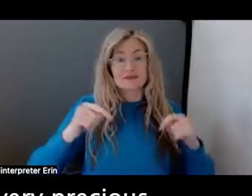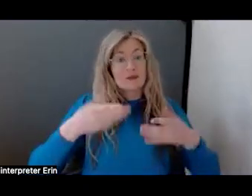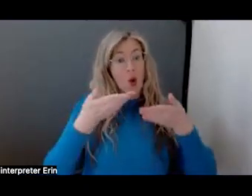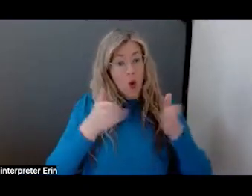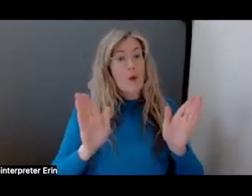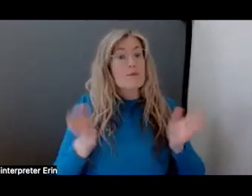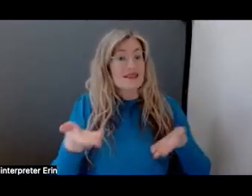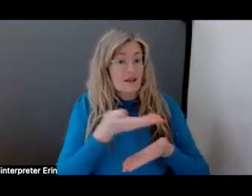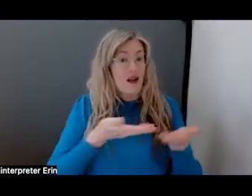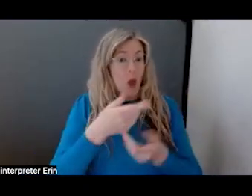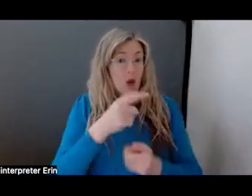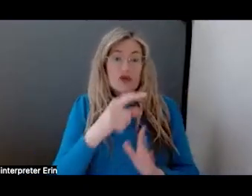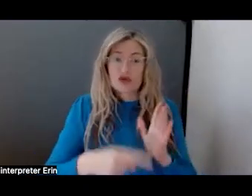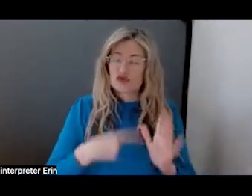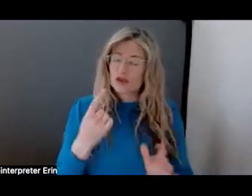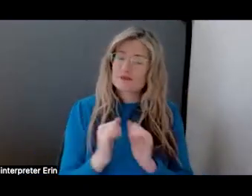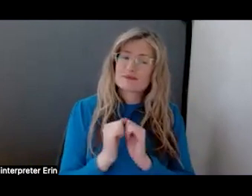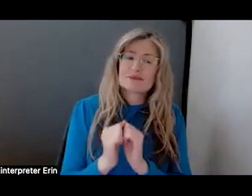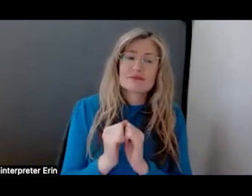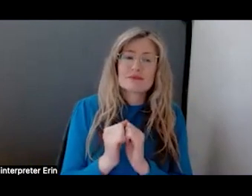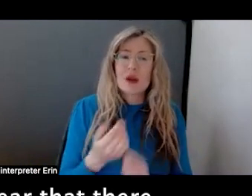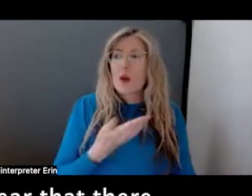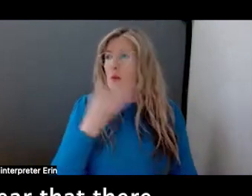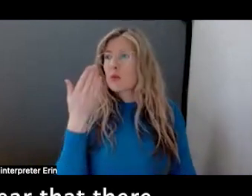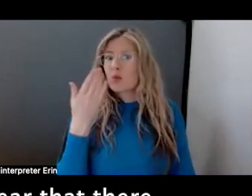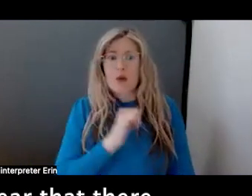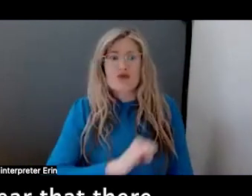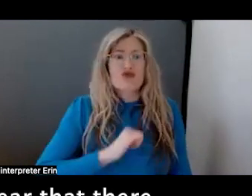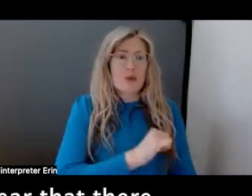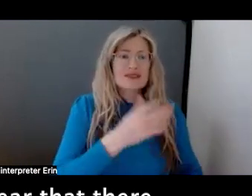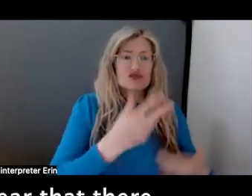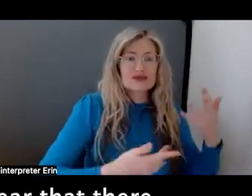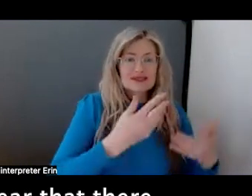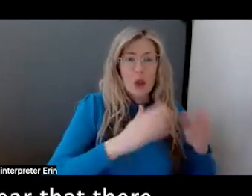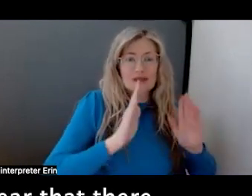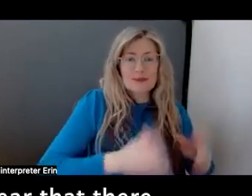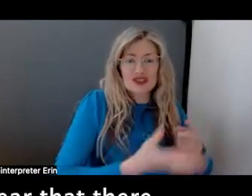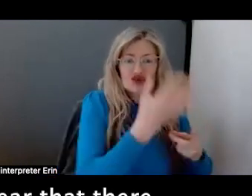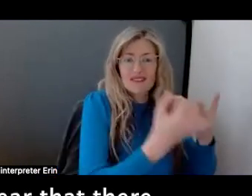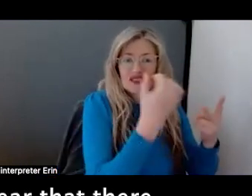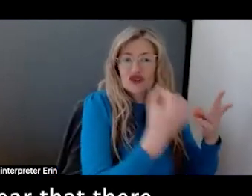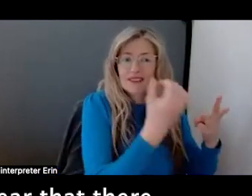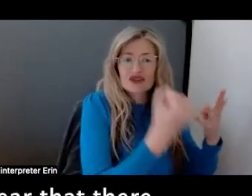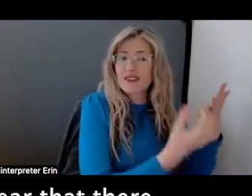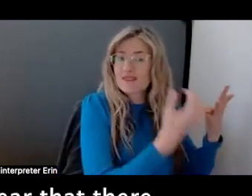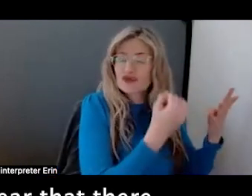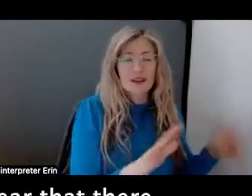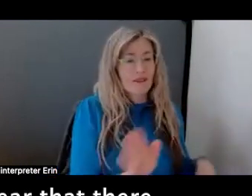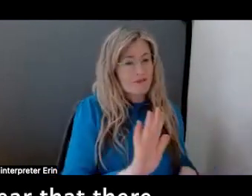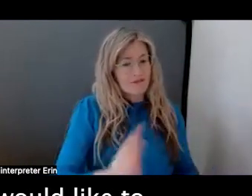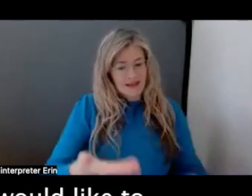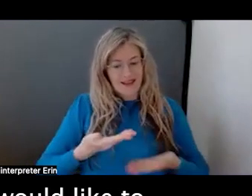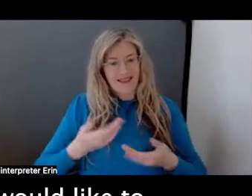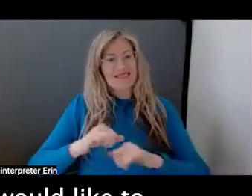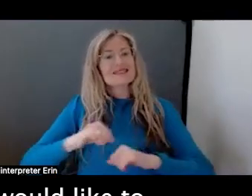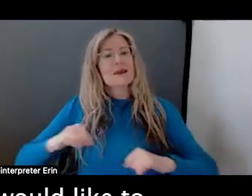this respect, because we did not have to pretend to do something else. And so I'm optimistic for the future, because I hear that there is a